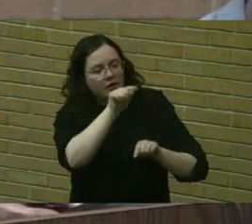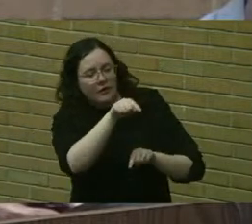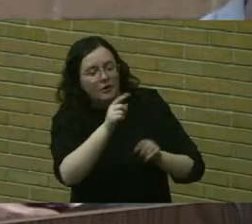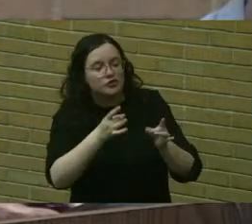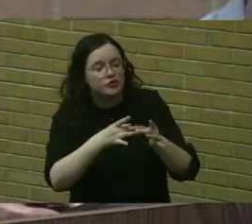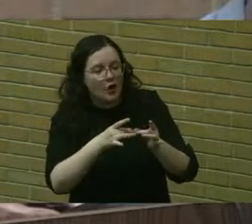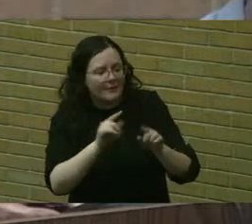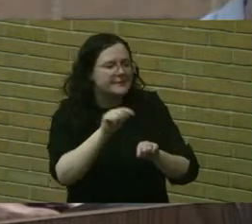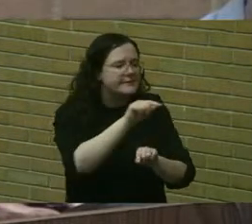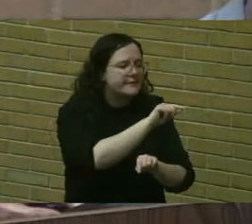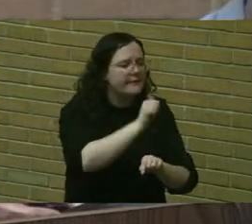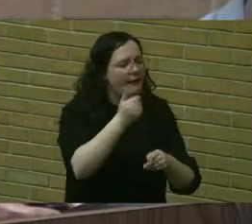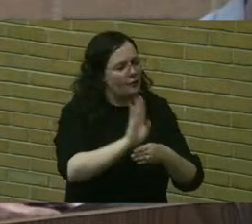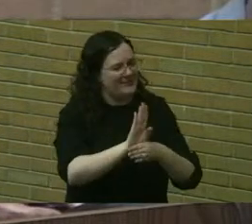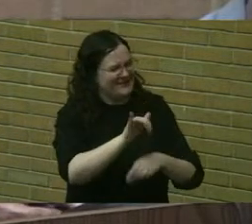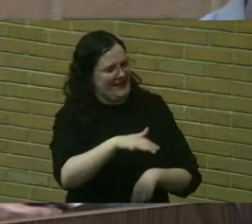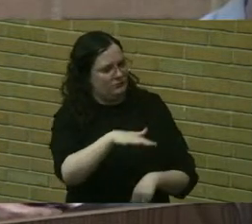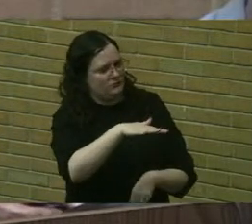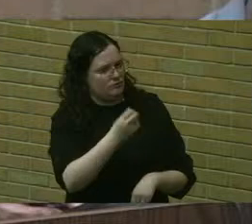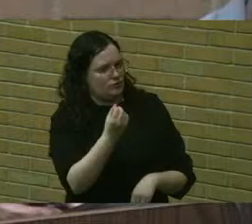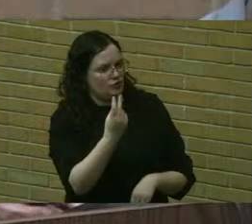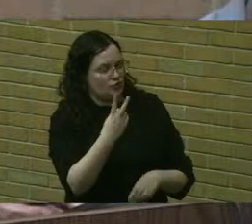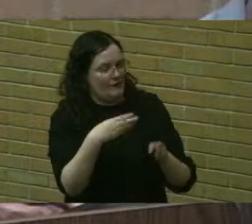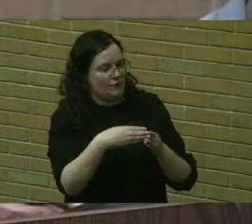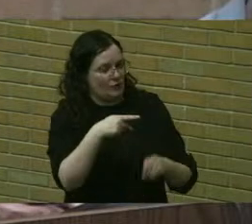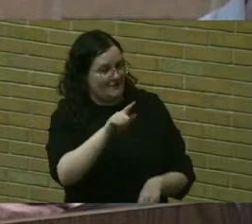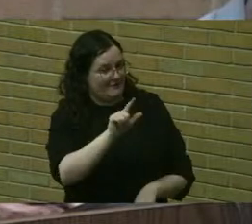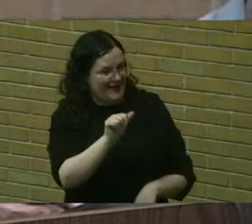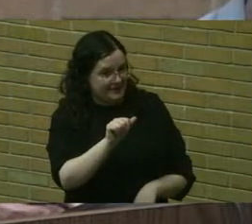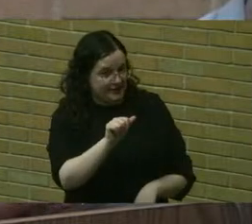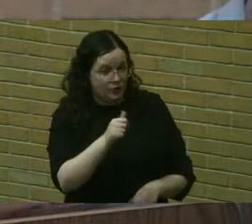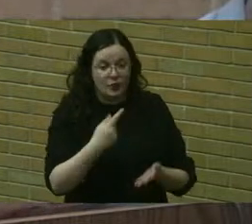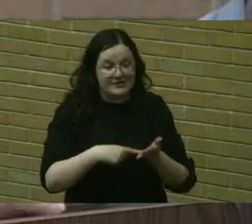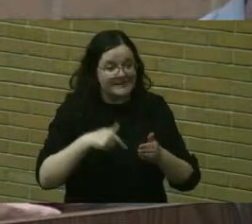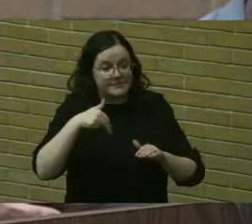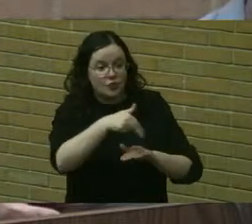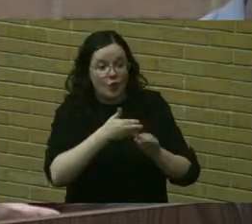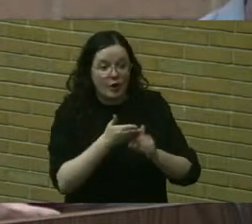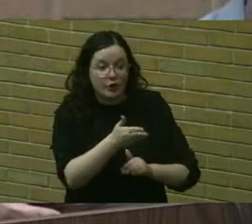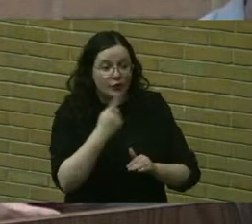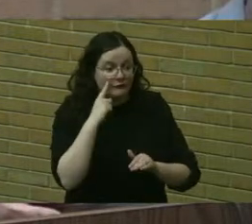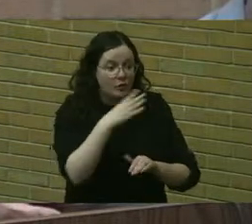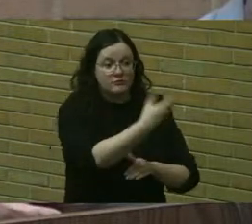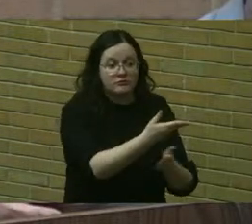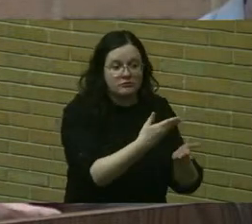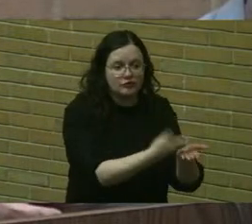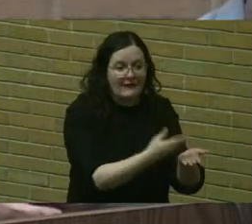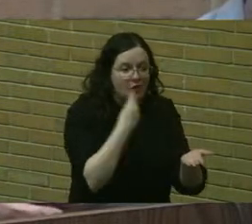Corners Plaza, the bus stop, or to their homes at dismissal time.